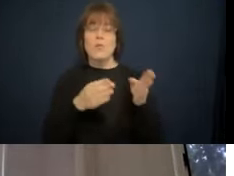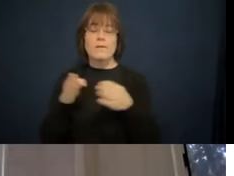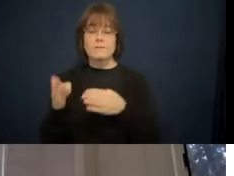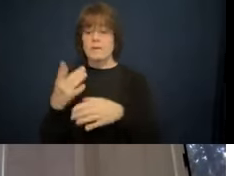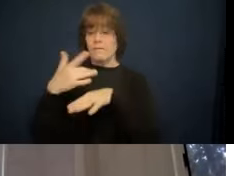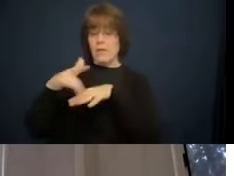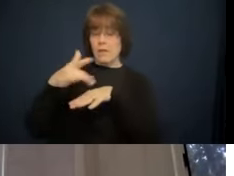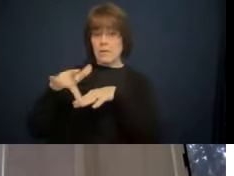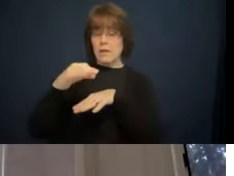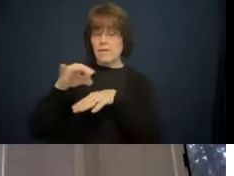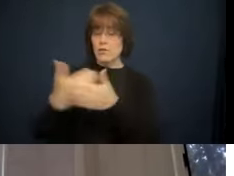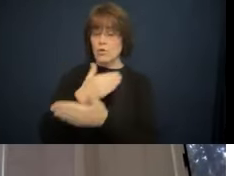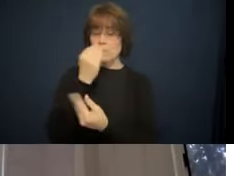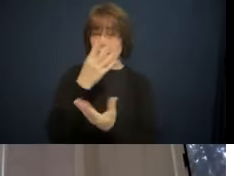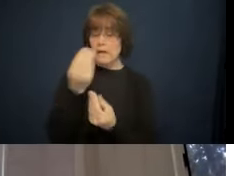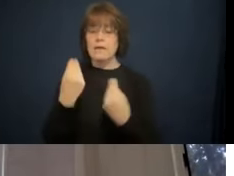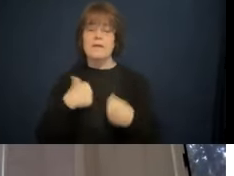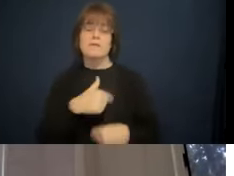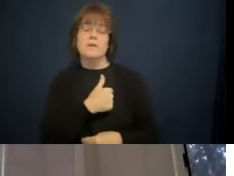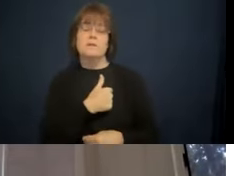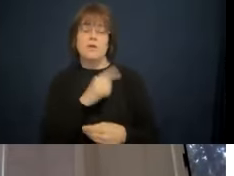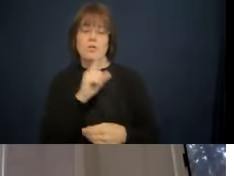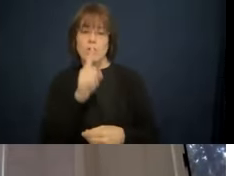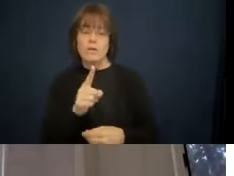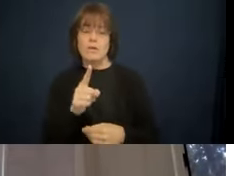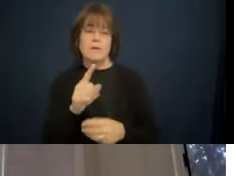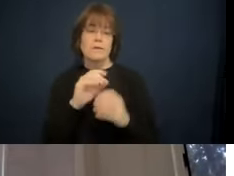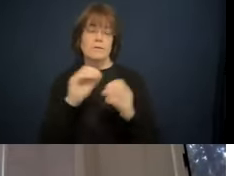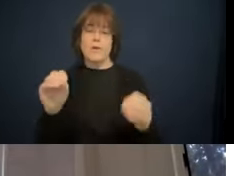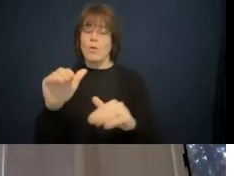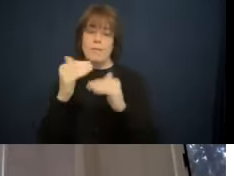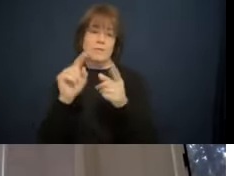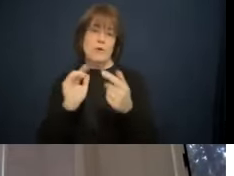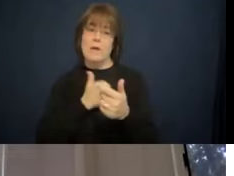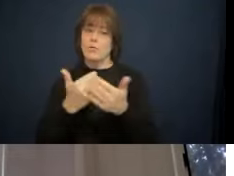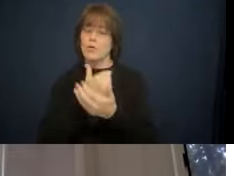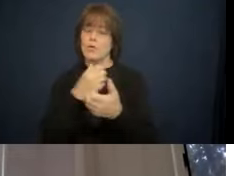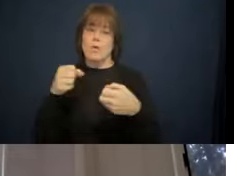availability of new data gives us really an unlimited range of new opportunities